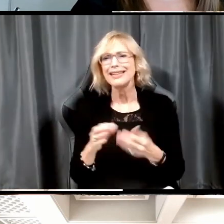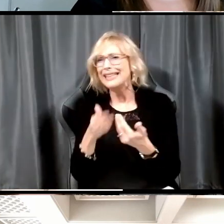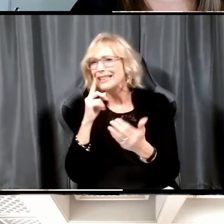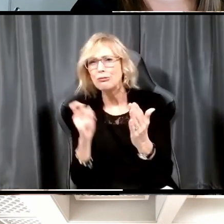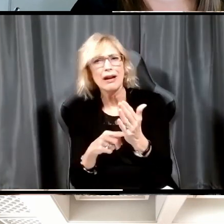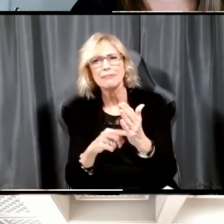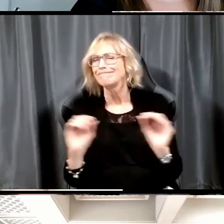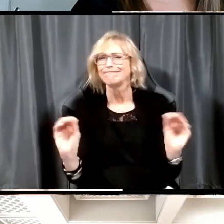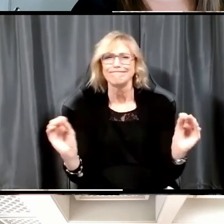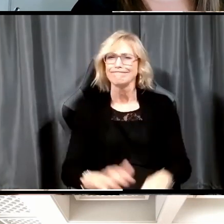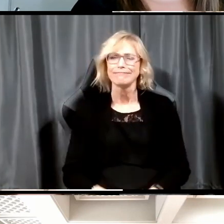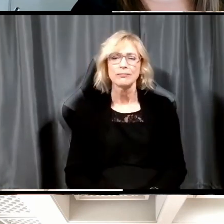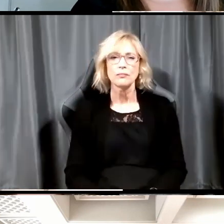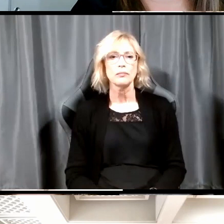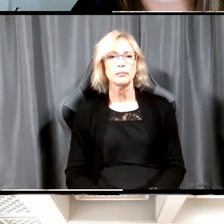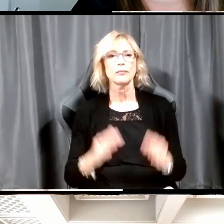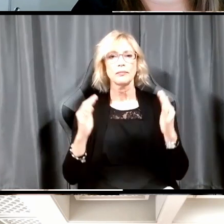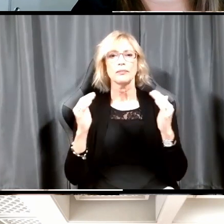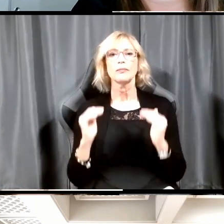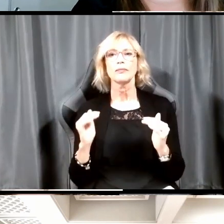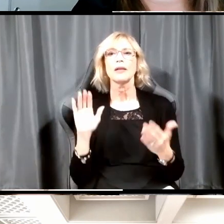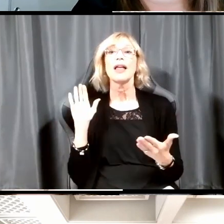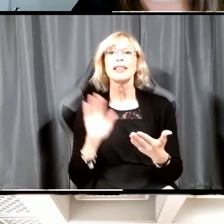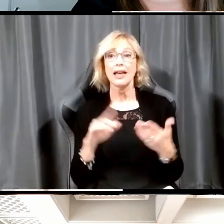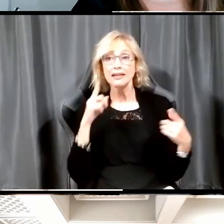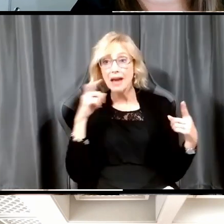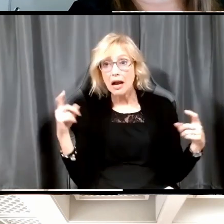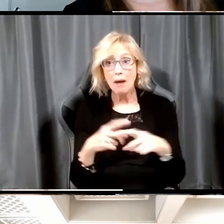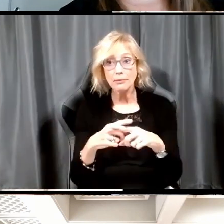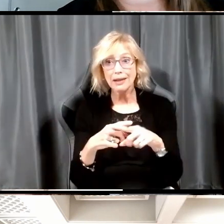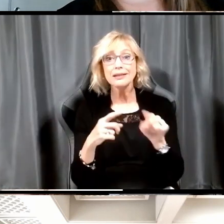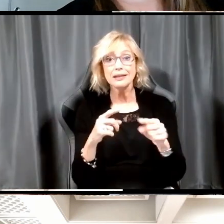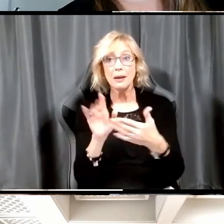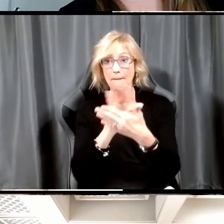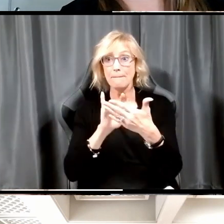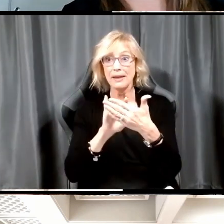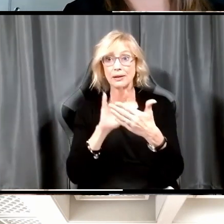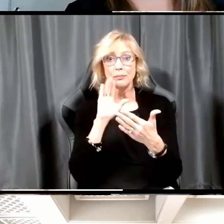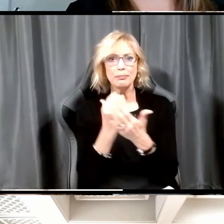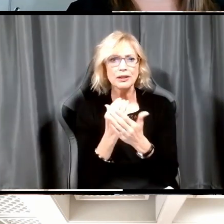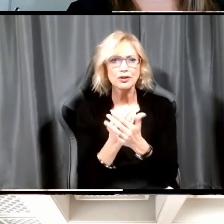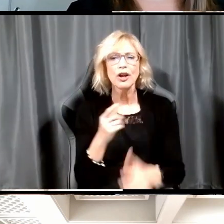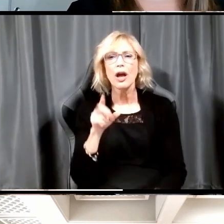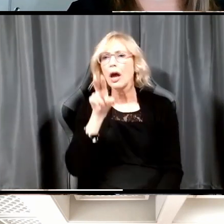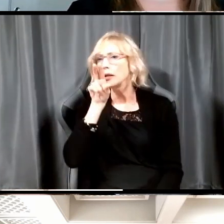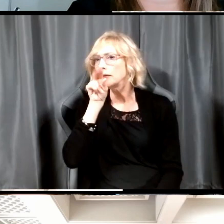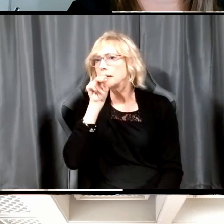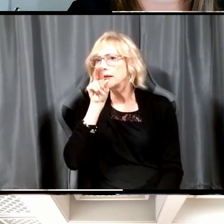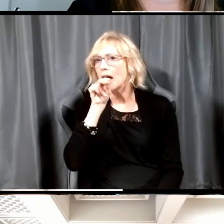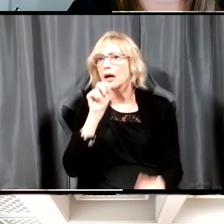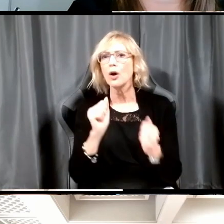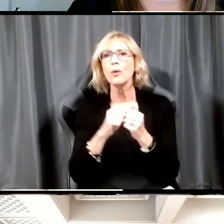recognized. And then we have the less complex, which is the middle picture. We have a duck on a flashcard with the